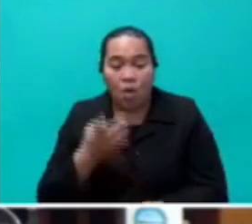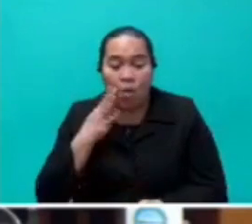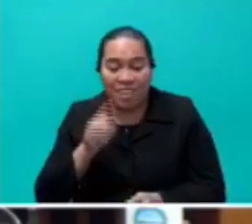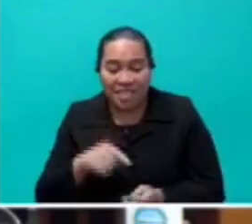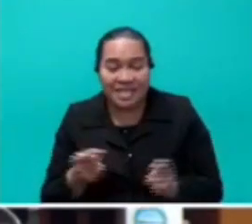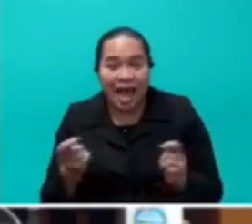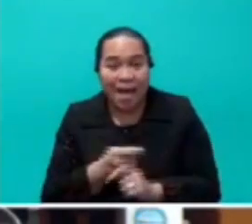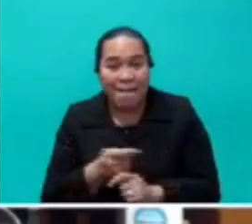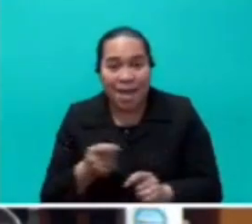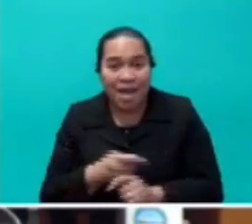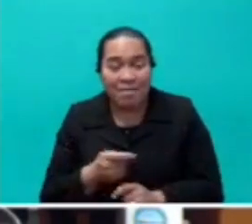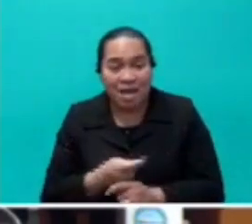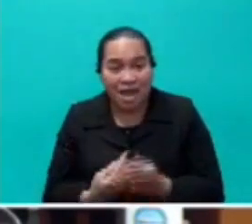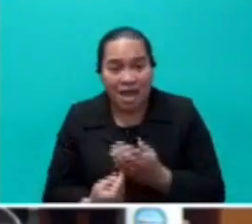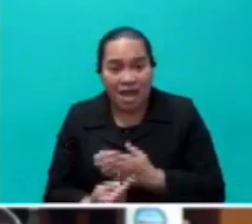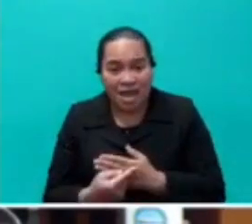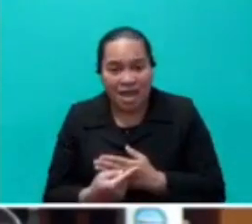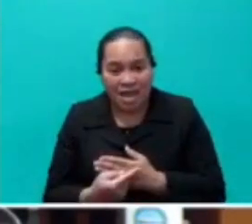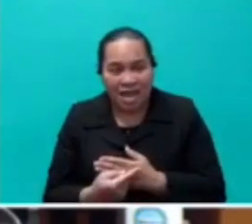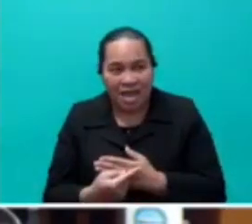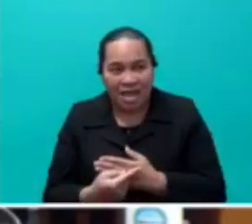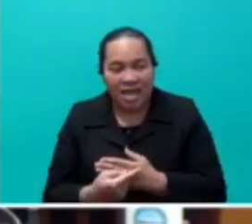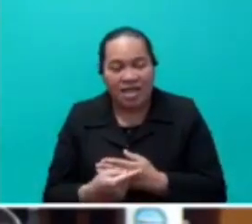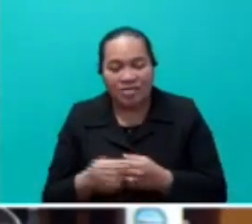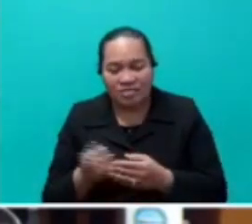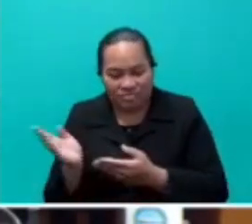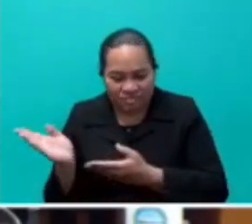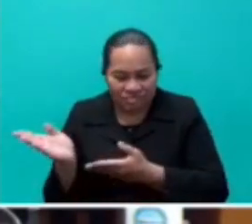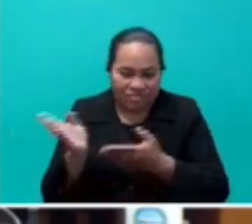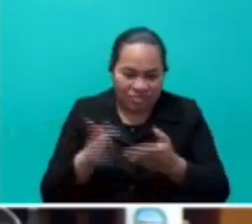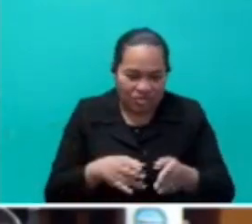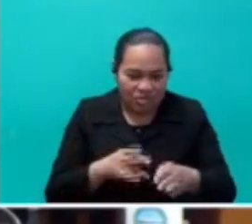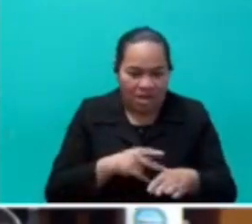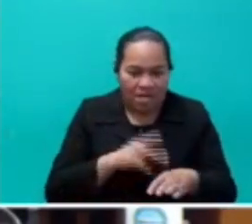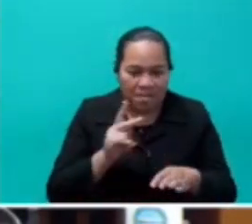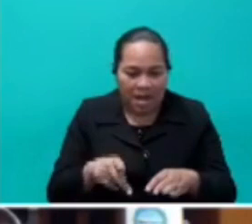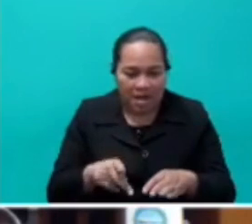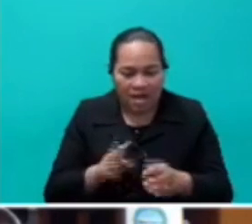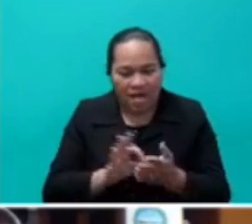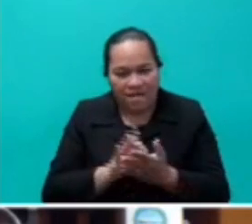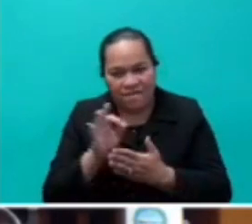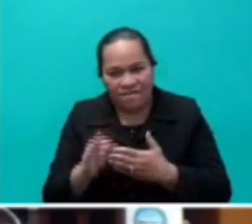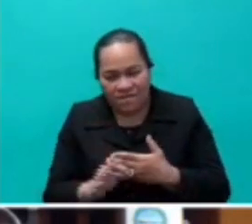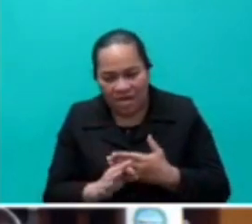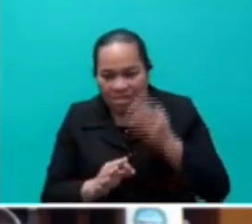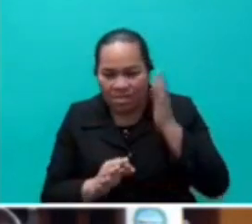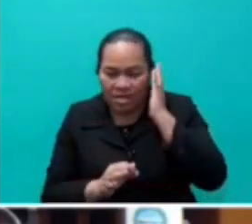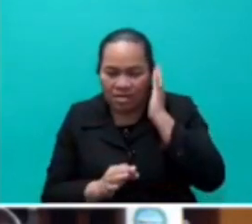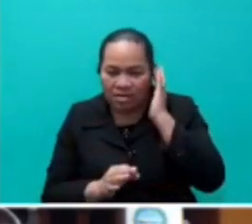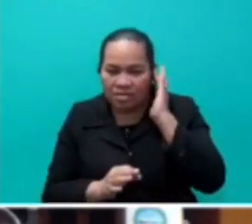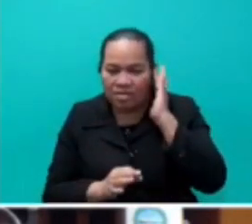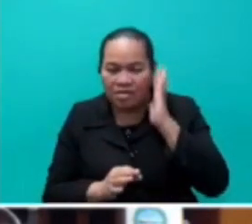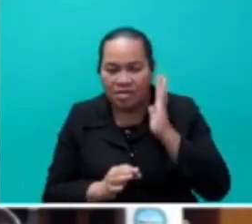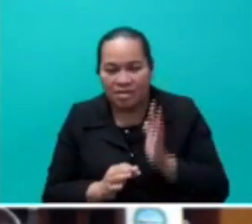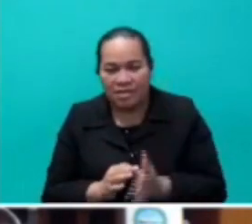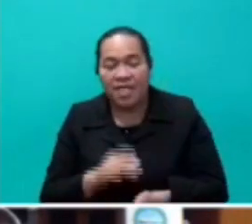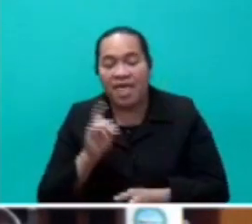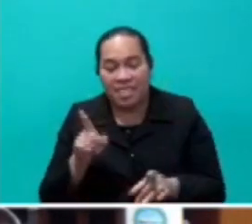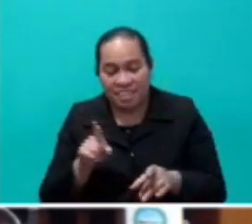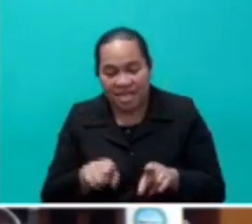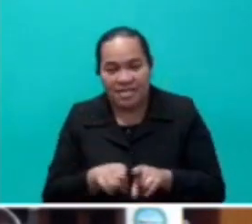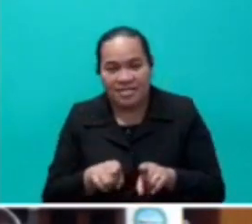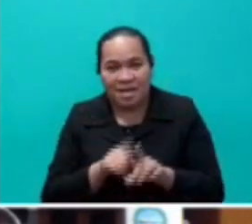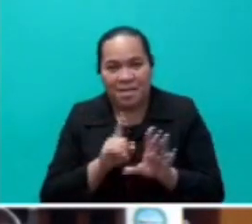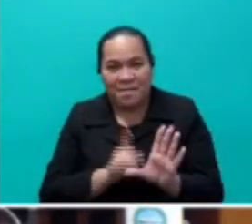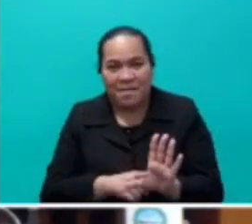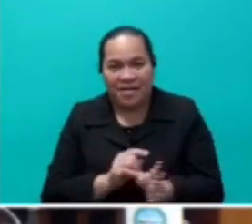amendment took its passage through Parliament in February, if I'm not wrong, of that year.